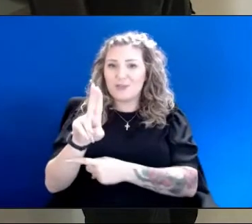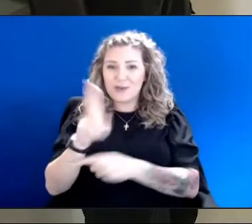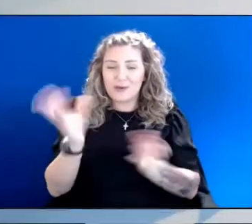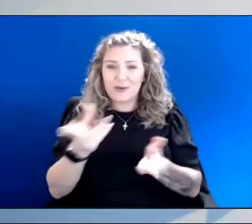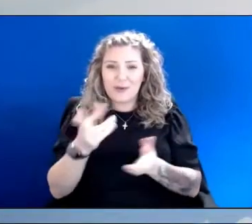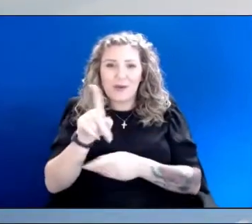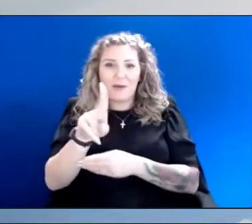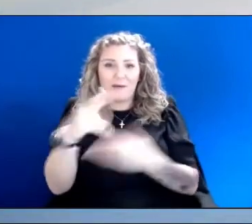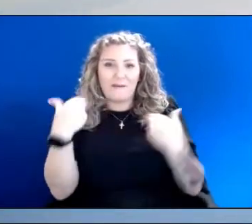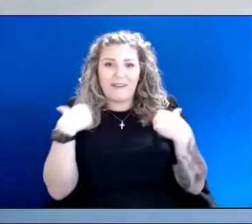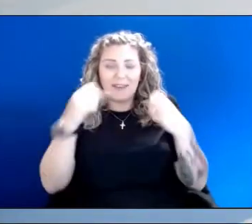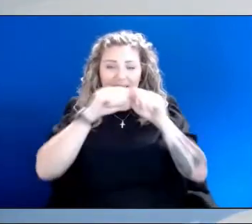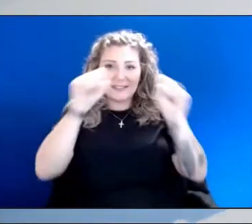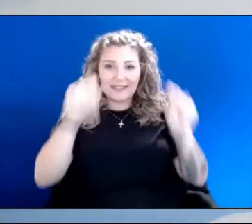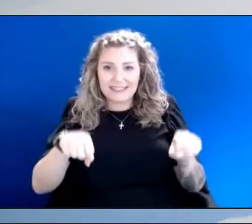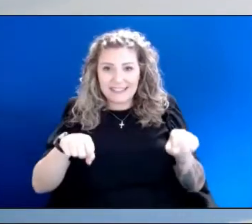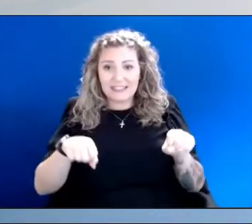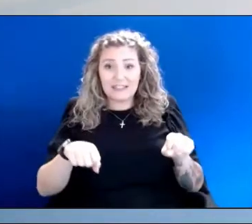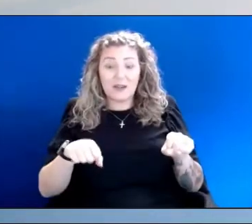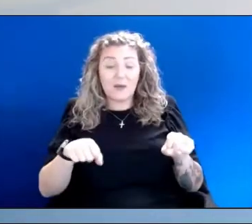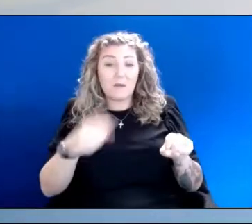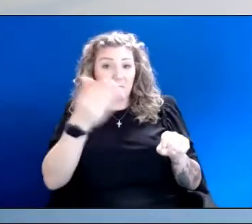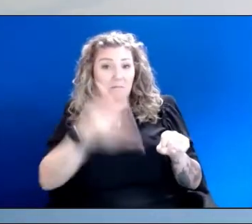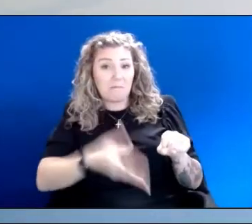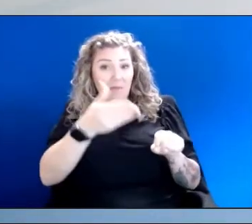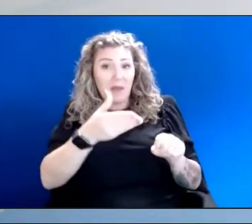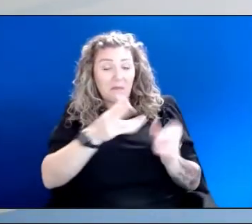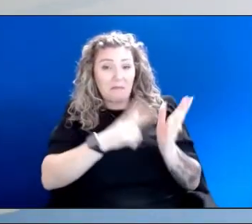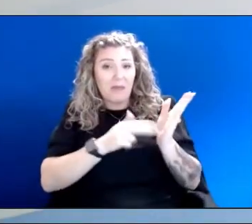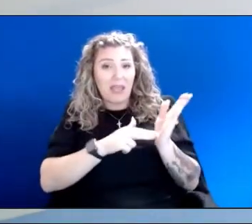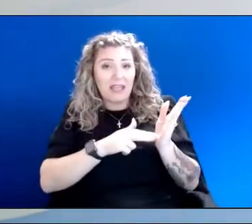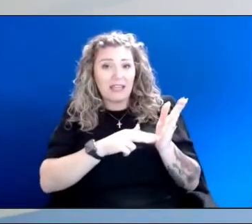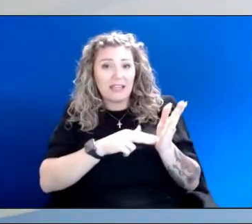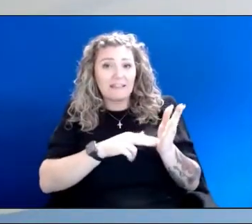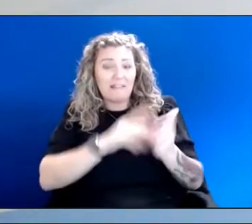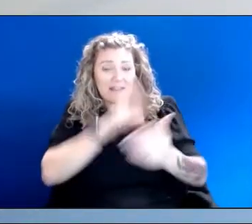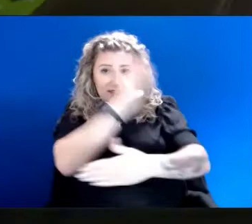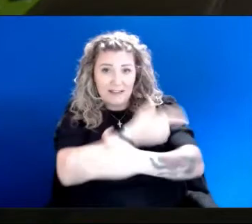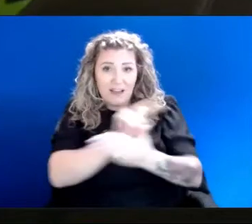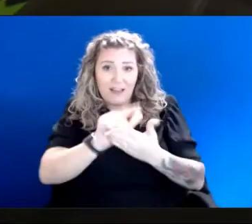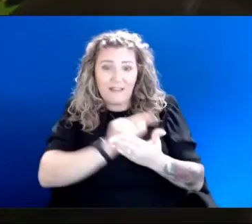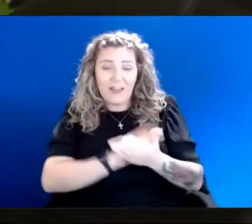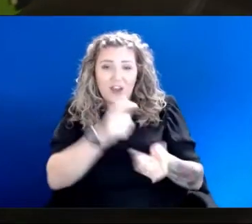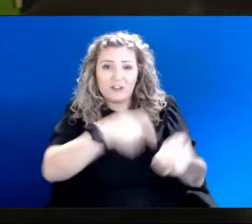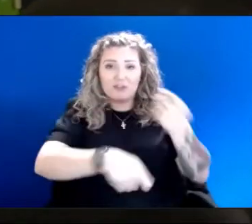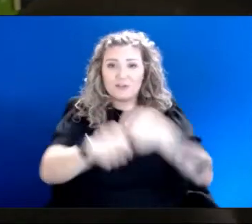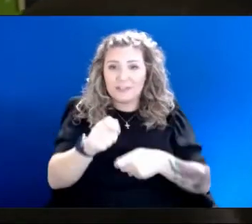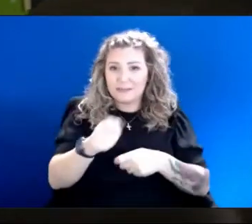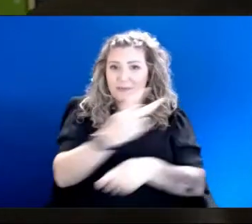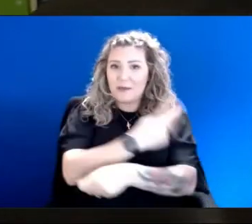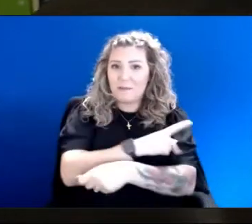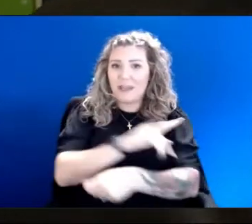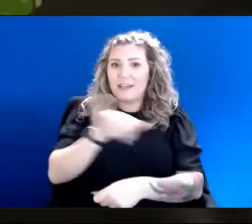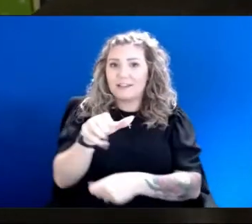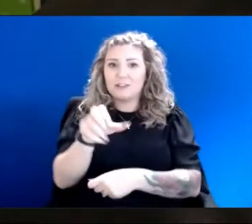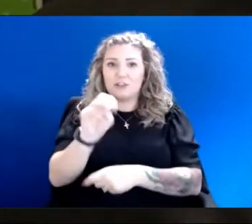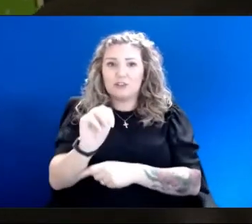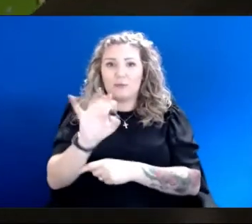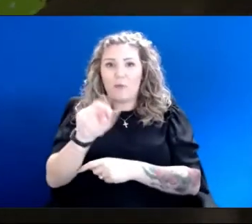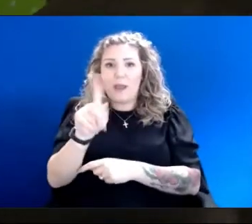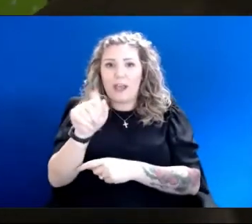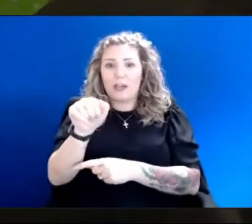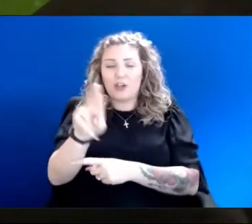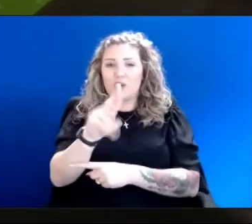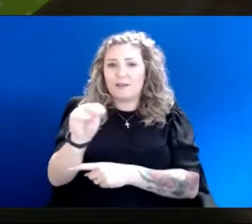Health System. Here's who painted it: the son-in-law of a transplant patient named Jim Wagner. Jim and his wife are from Nebraska, and they